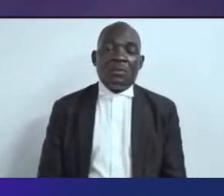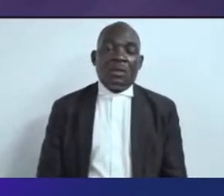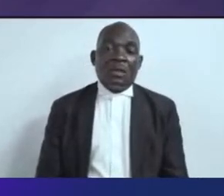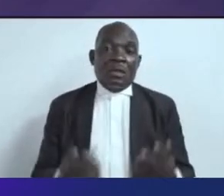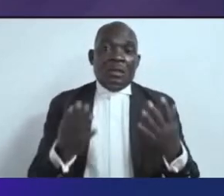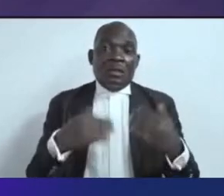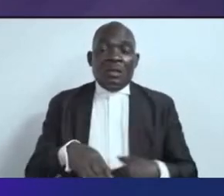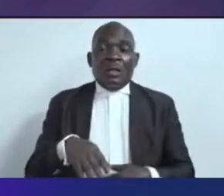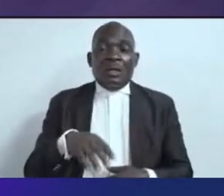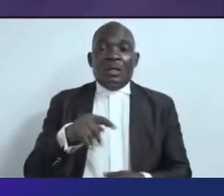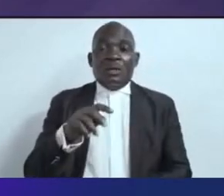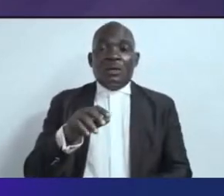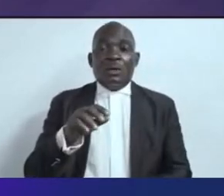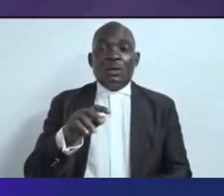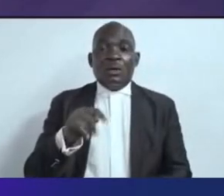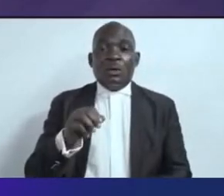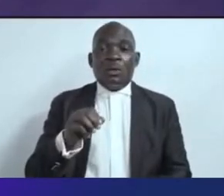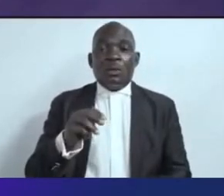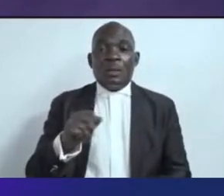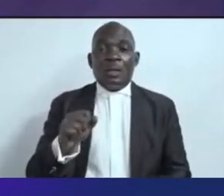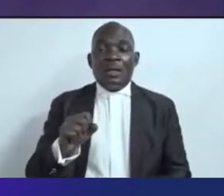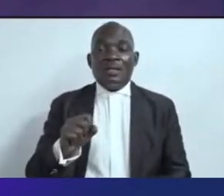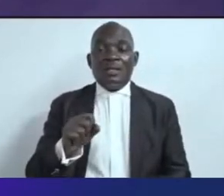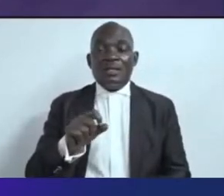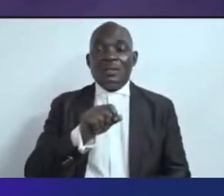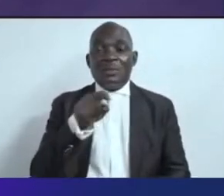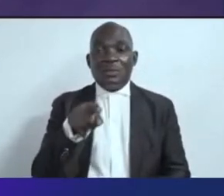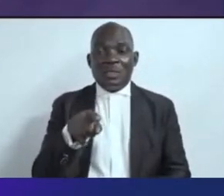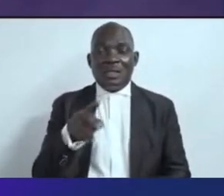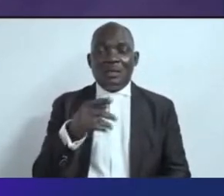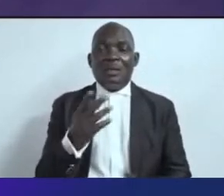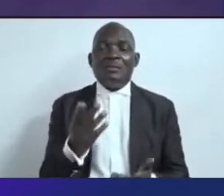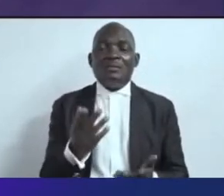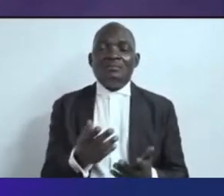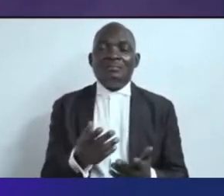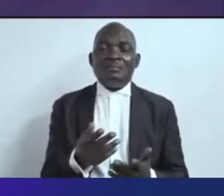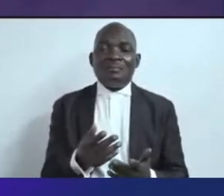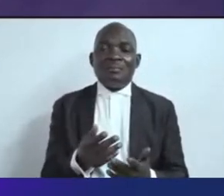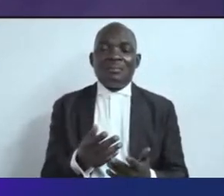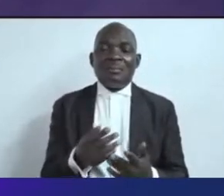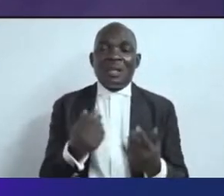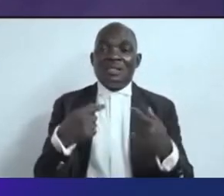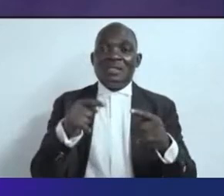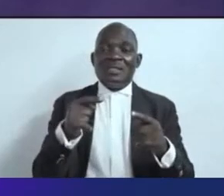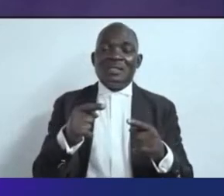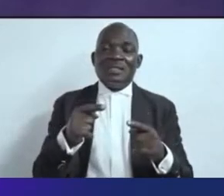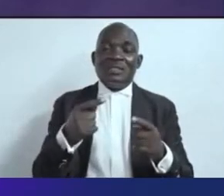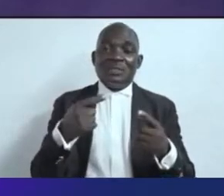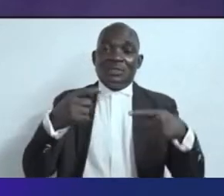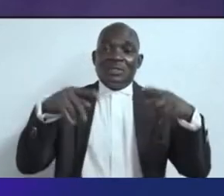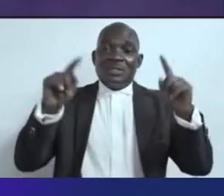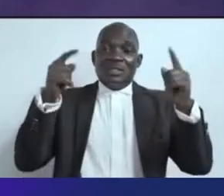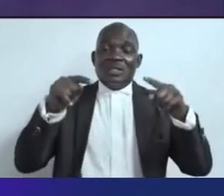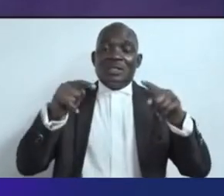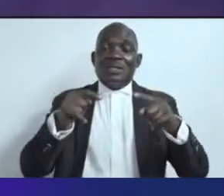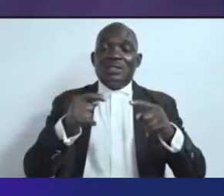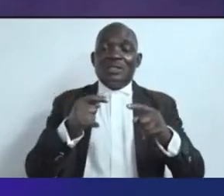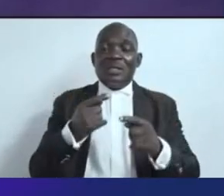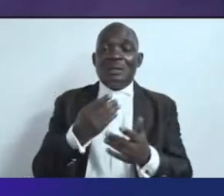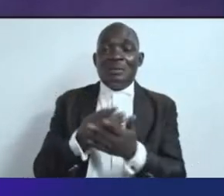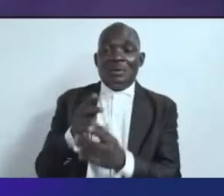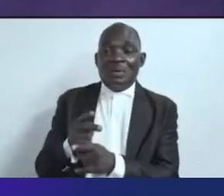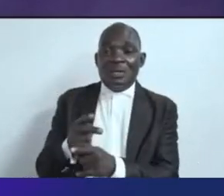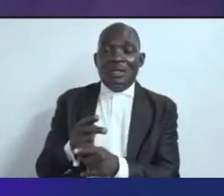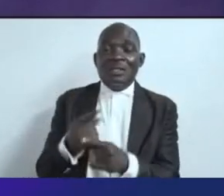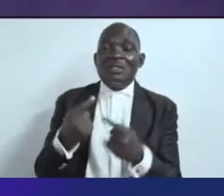Then Thomas' question on tiered, the success of the tiered reserve